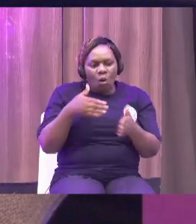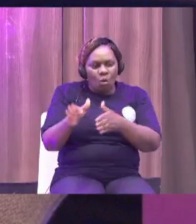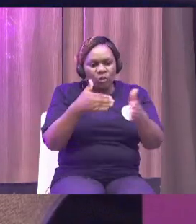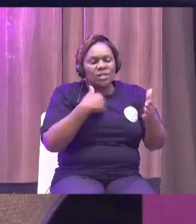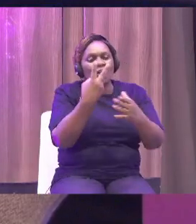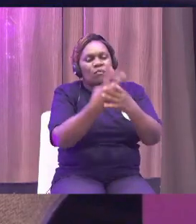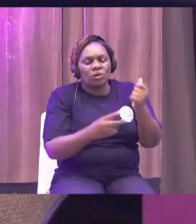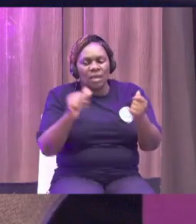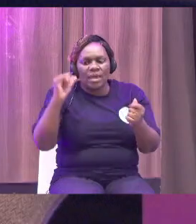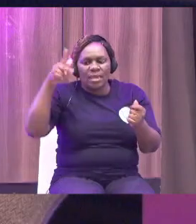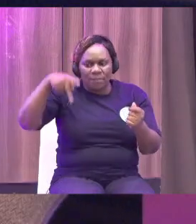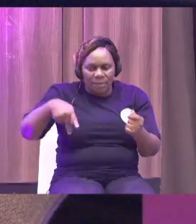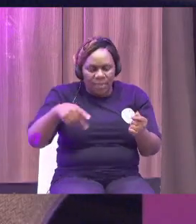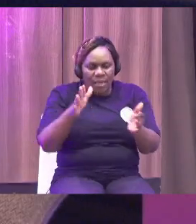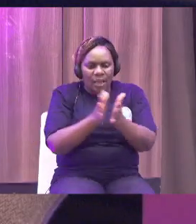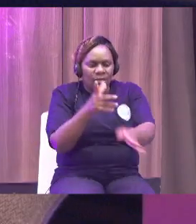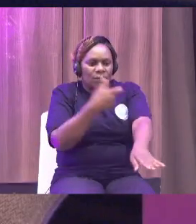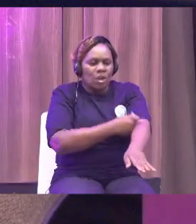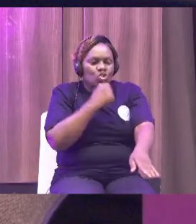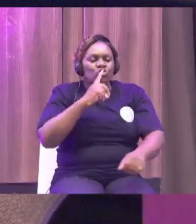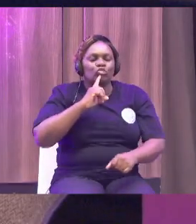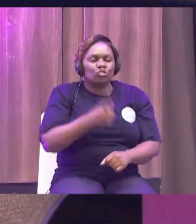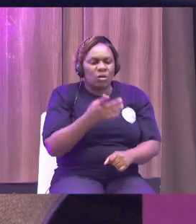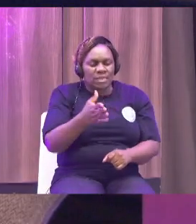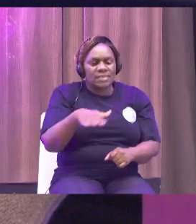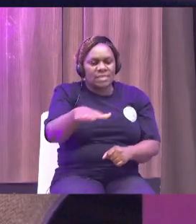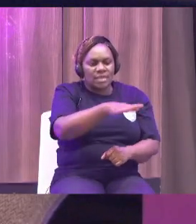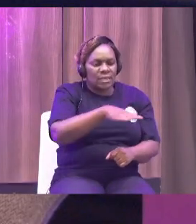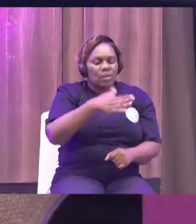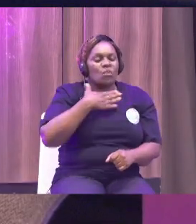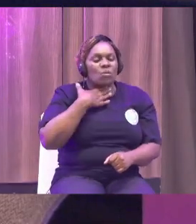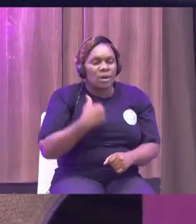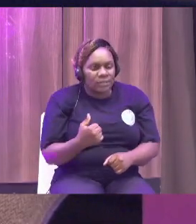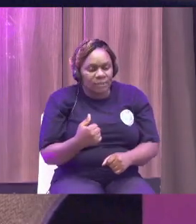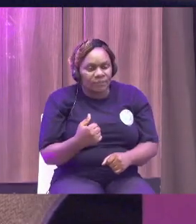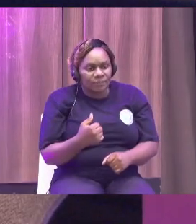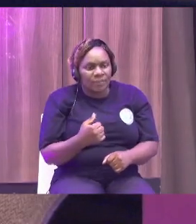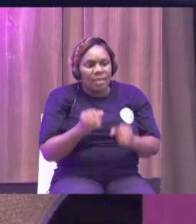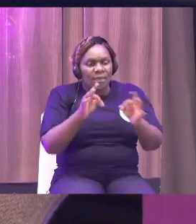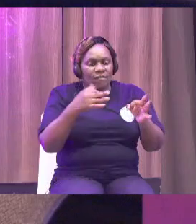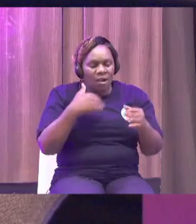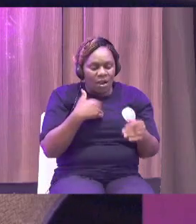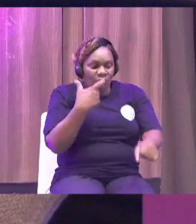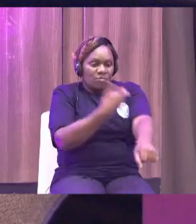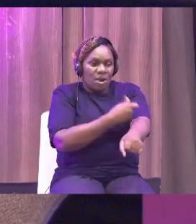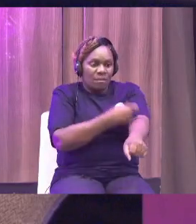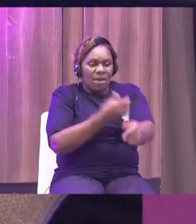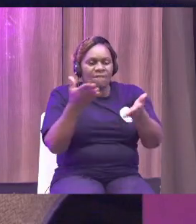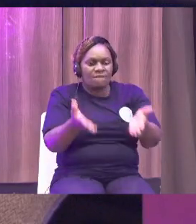both IAP and a vaccine, but I'm not sure that's ultimately where the field would land. And if we have a vaccine